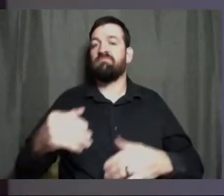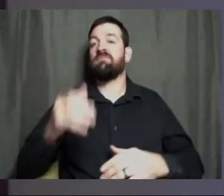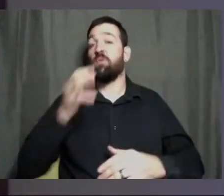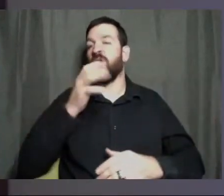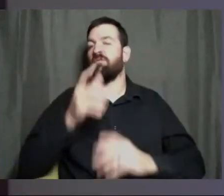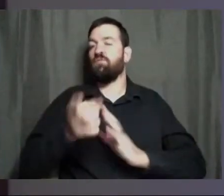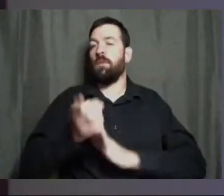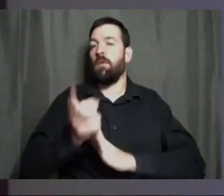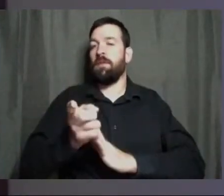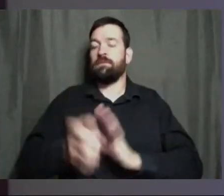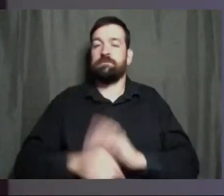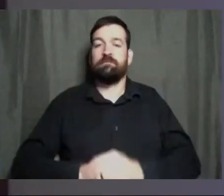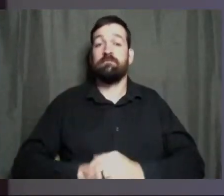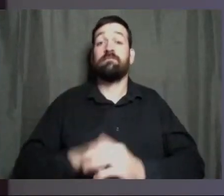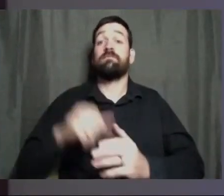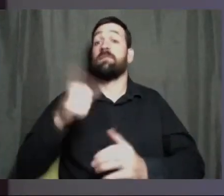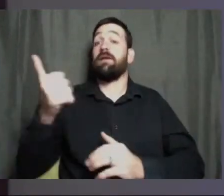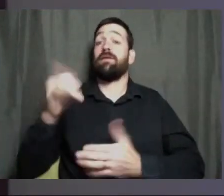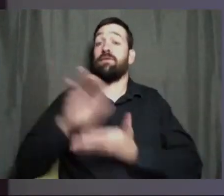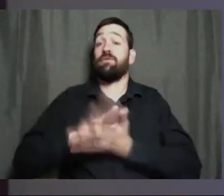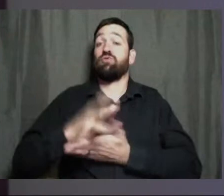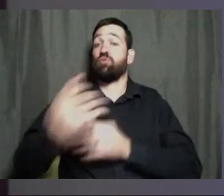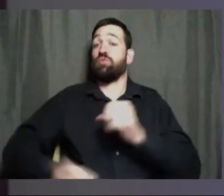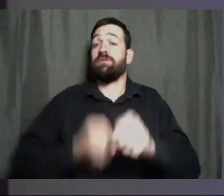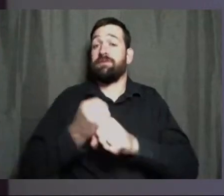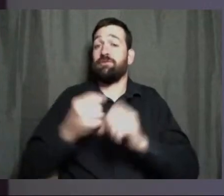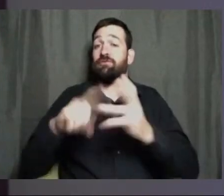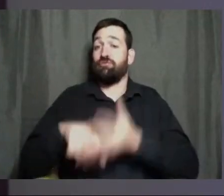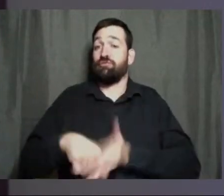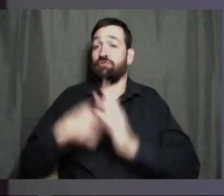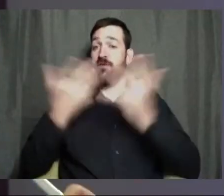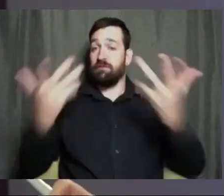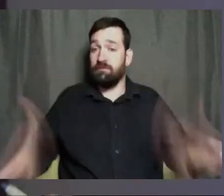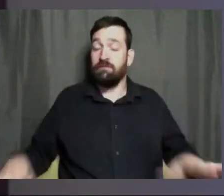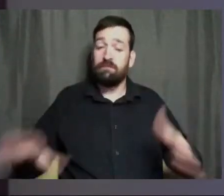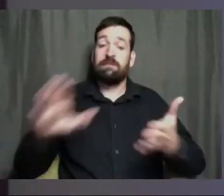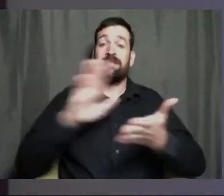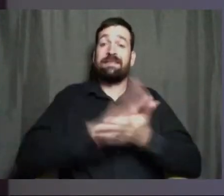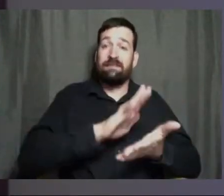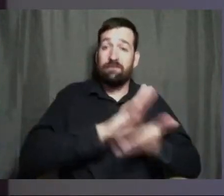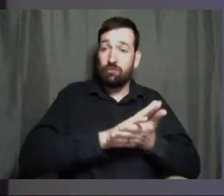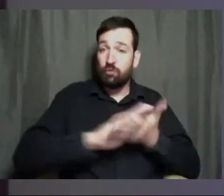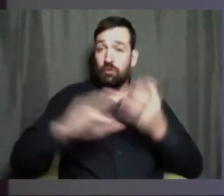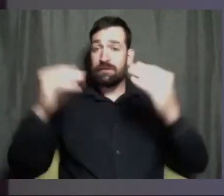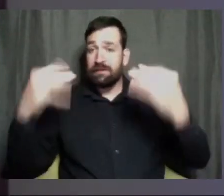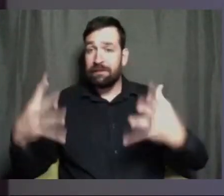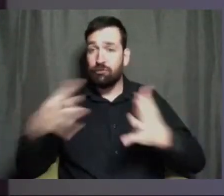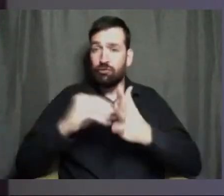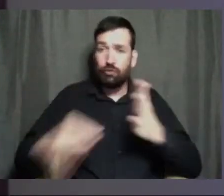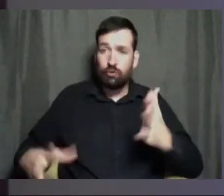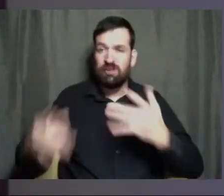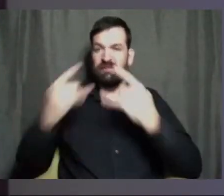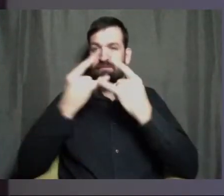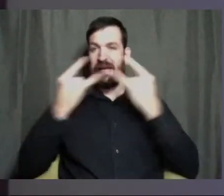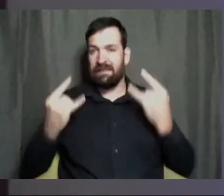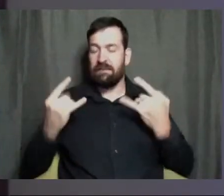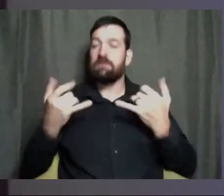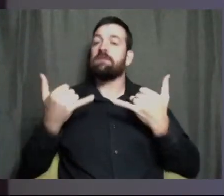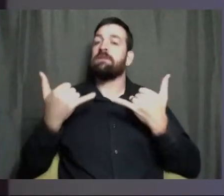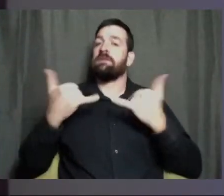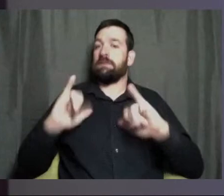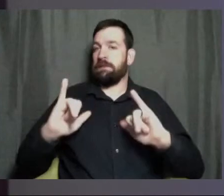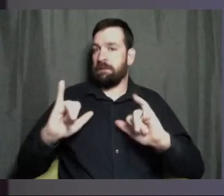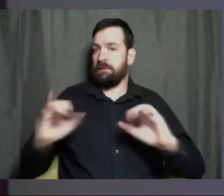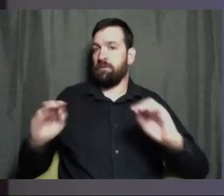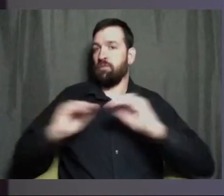But another school year started, as we know, with kids and teachers in face masks. School continued to take extra precautions to keep kids